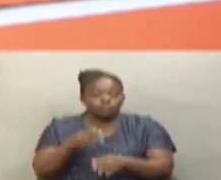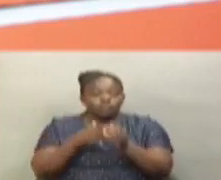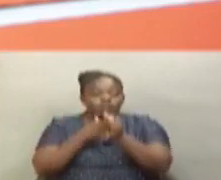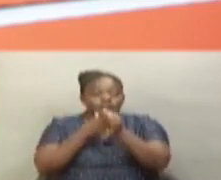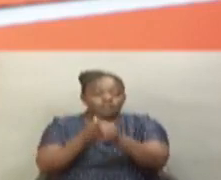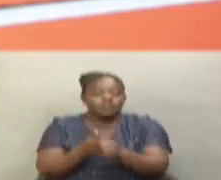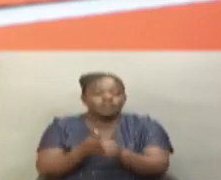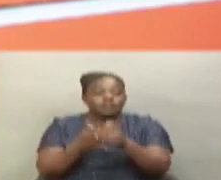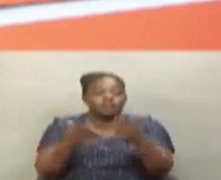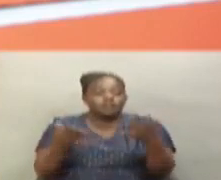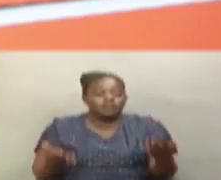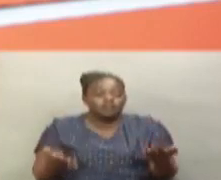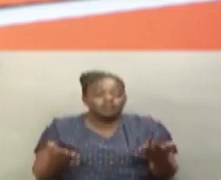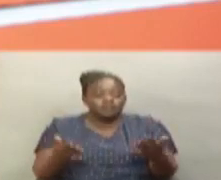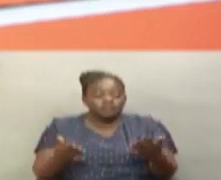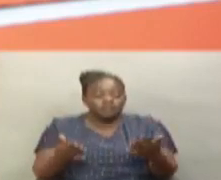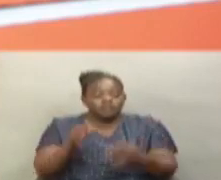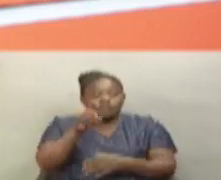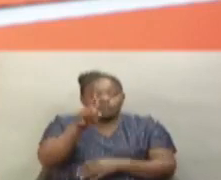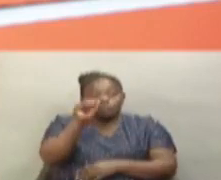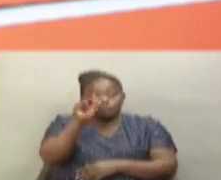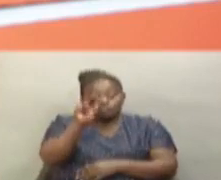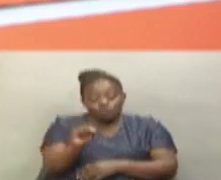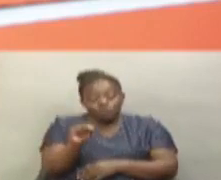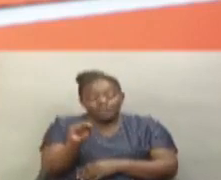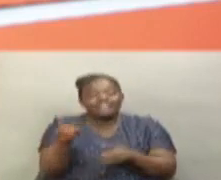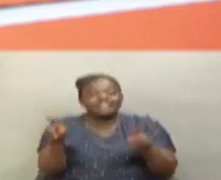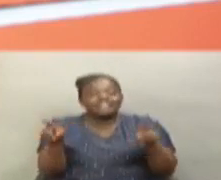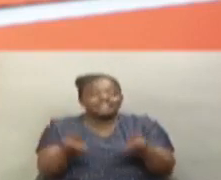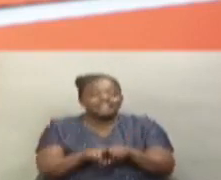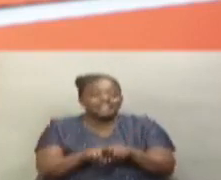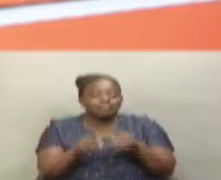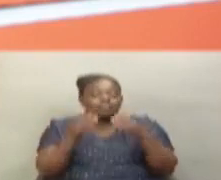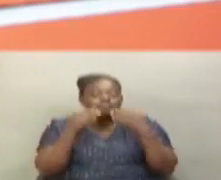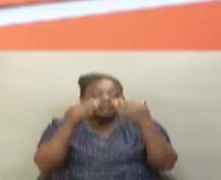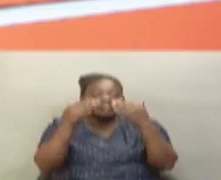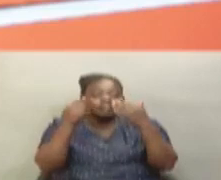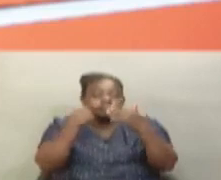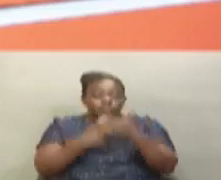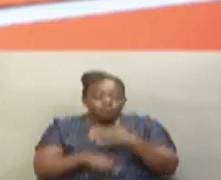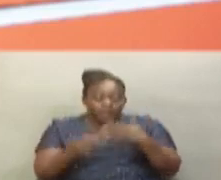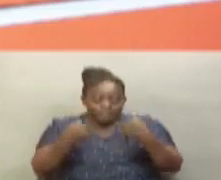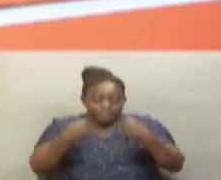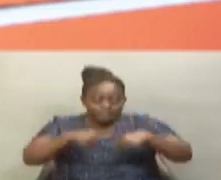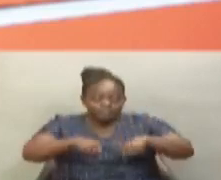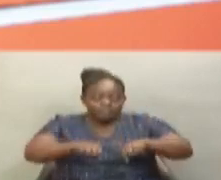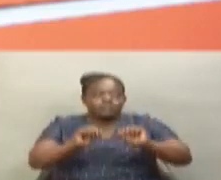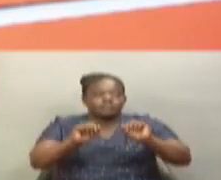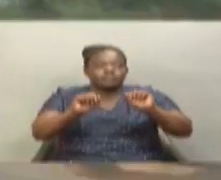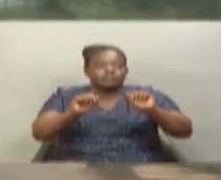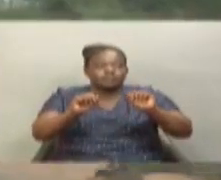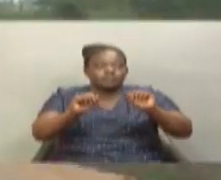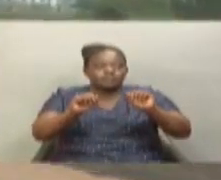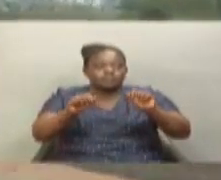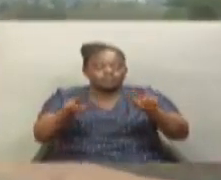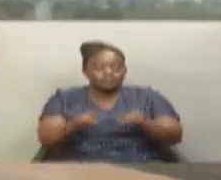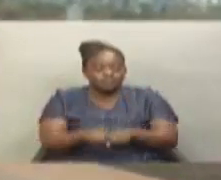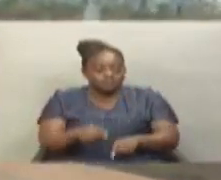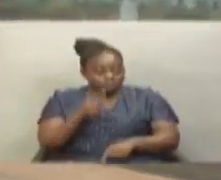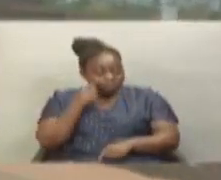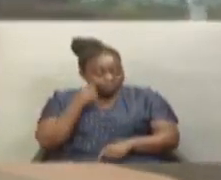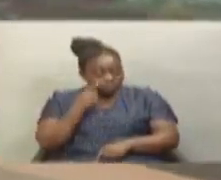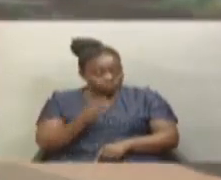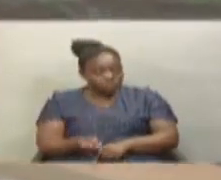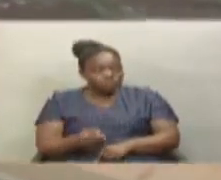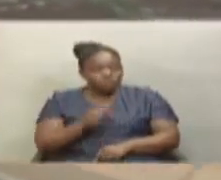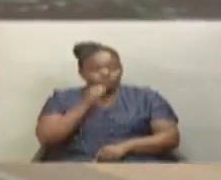abakulembeddwamu agikulira Don Wanyama era nga bano basiimye emirimu egikoleddwa. Bannamawulire ba